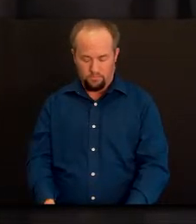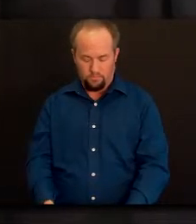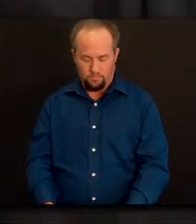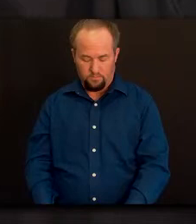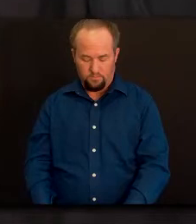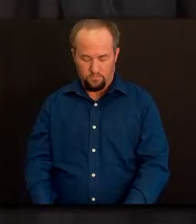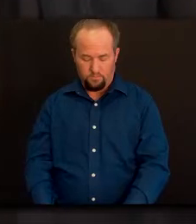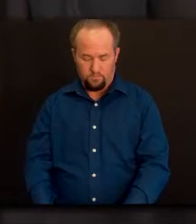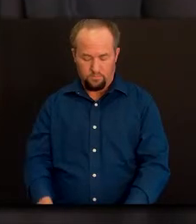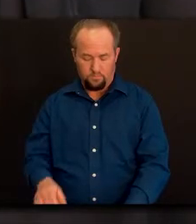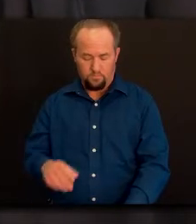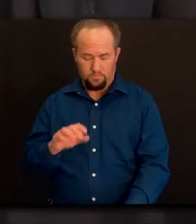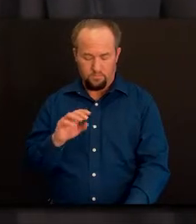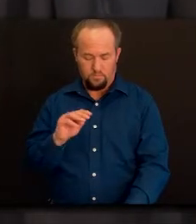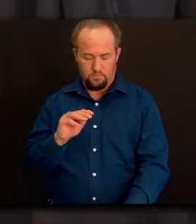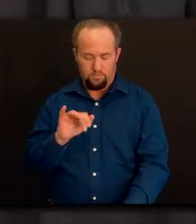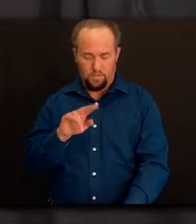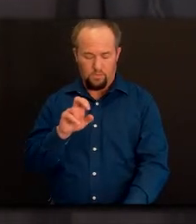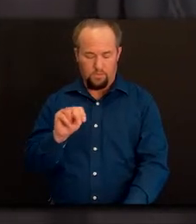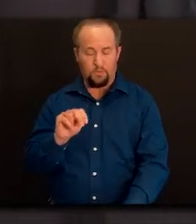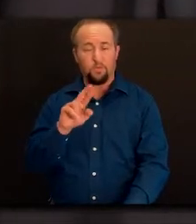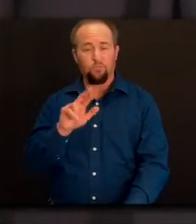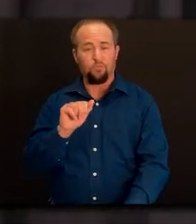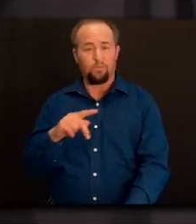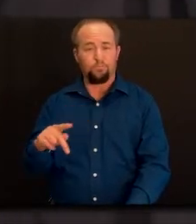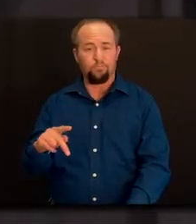Marin Grace Rapp.